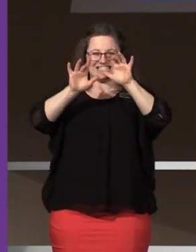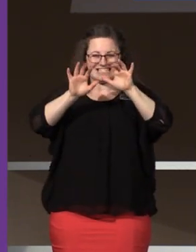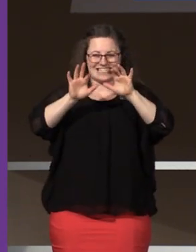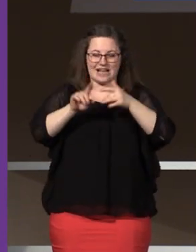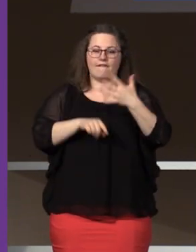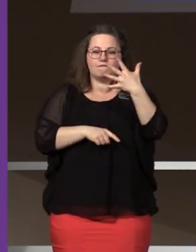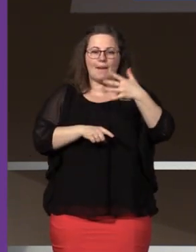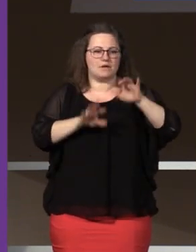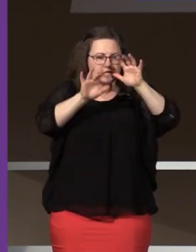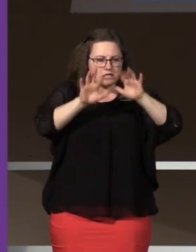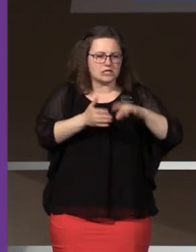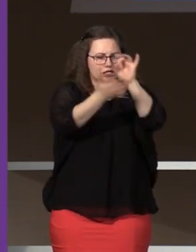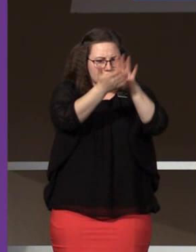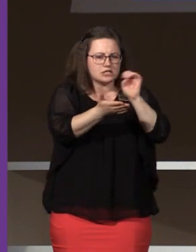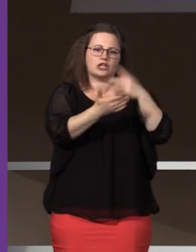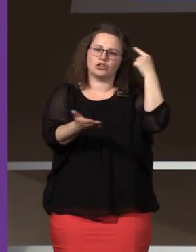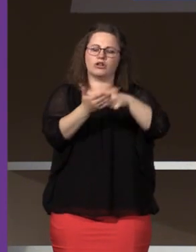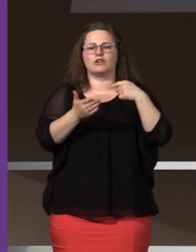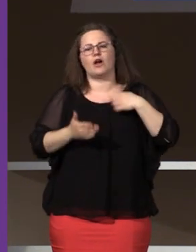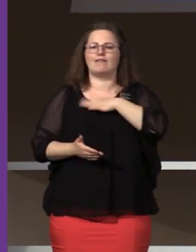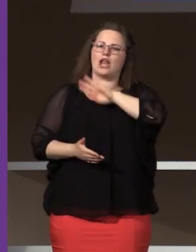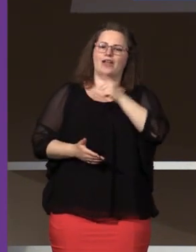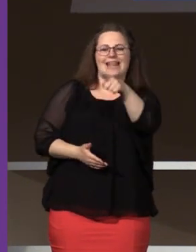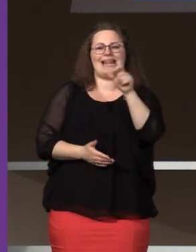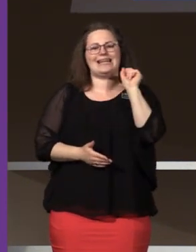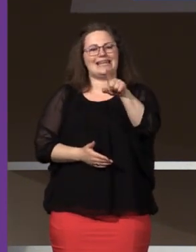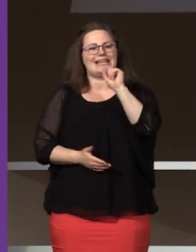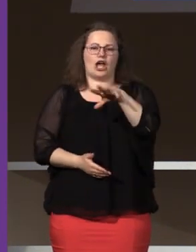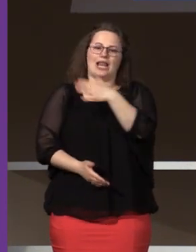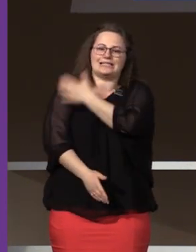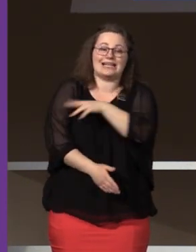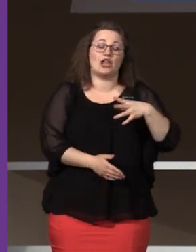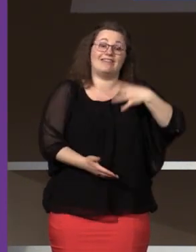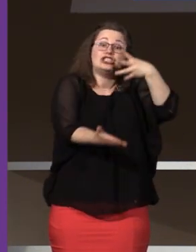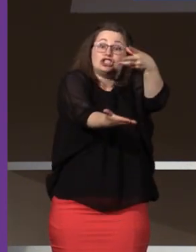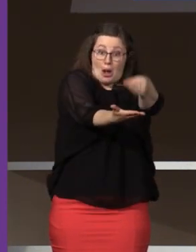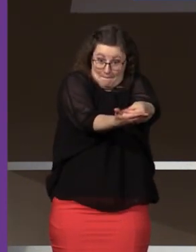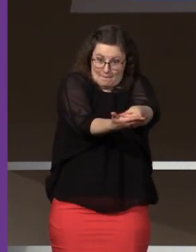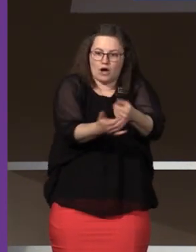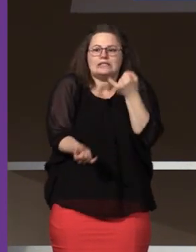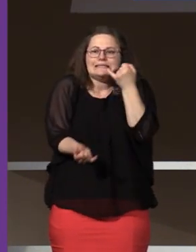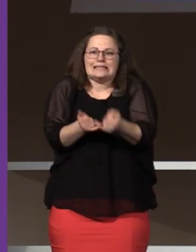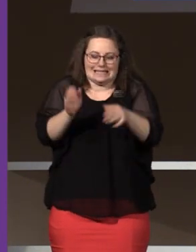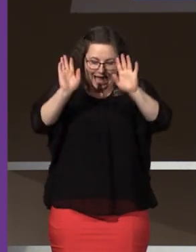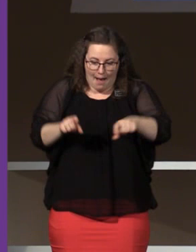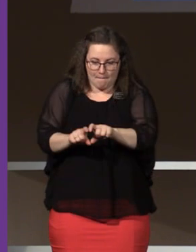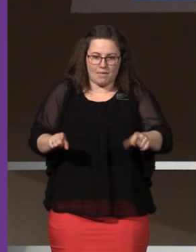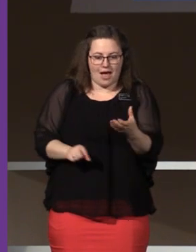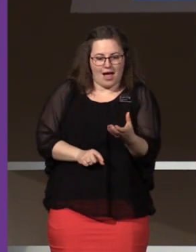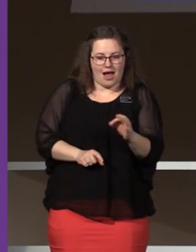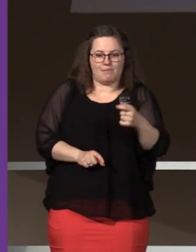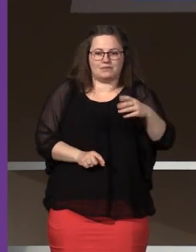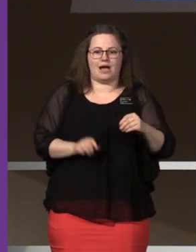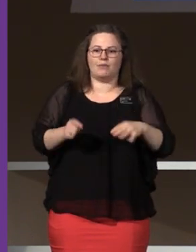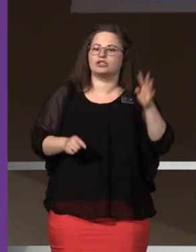screens worth of forms to sign up for a digital service or purchase something, and you need to then use this audio capture.